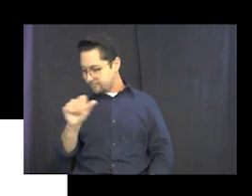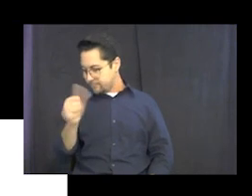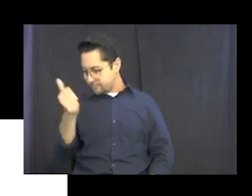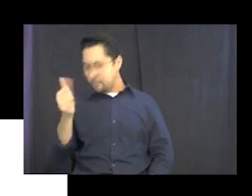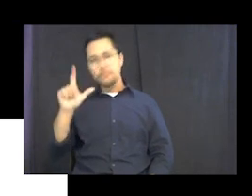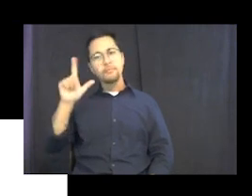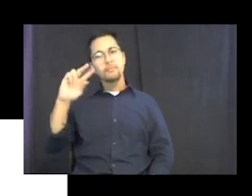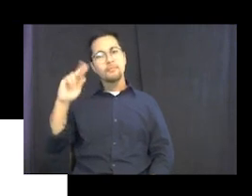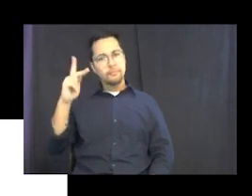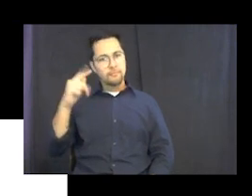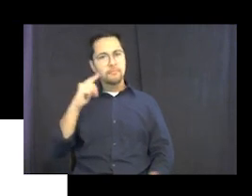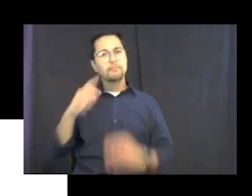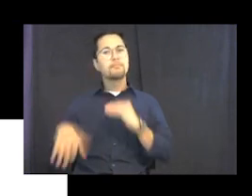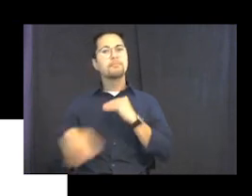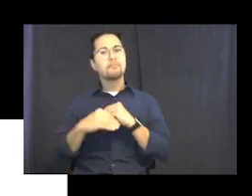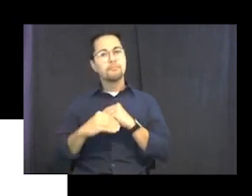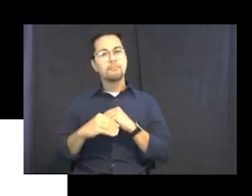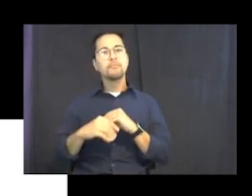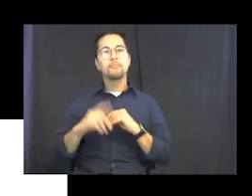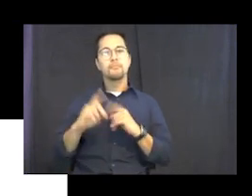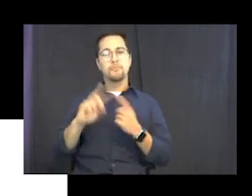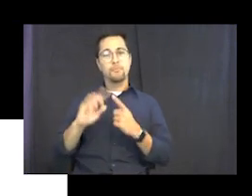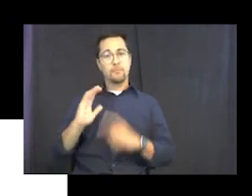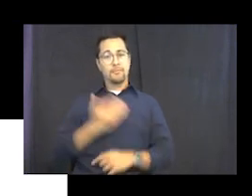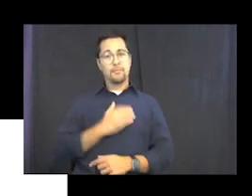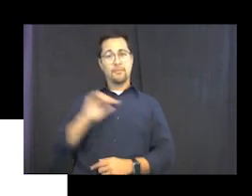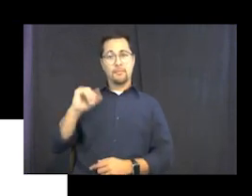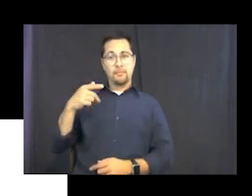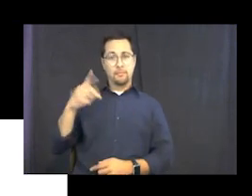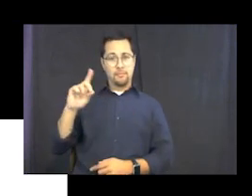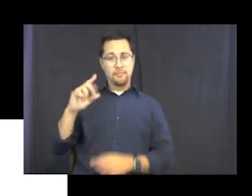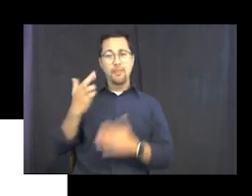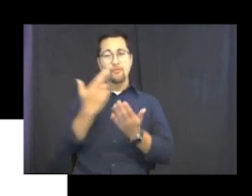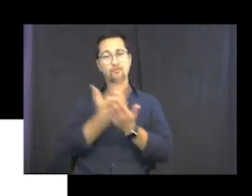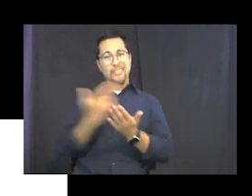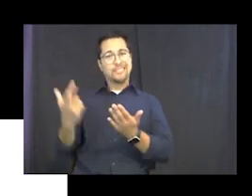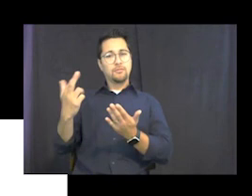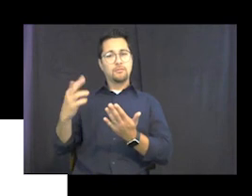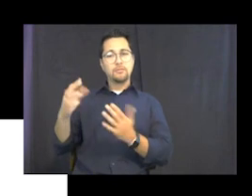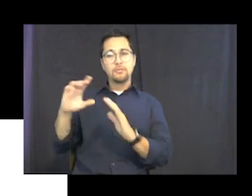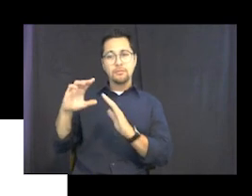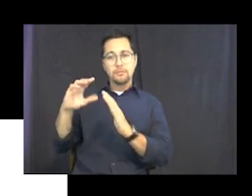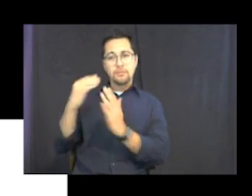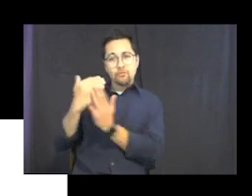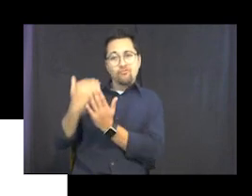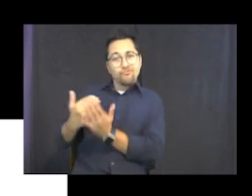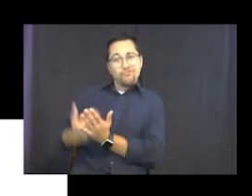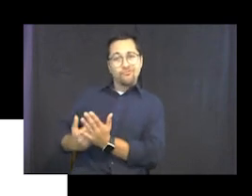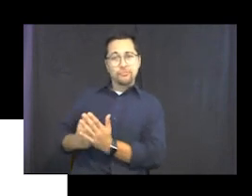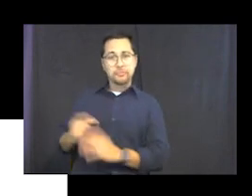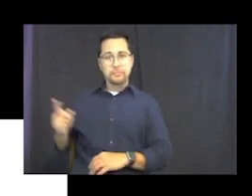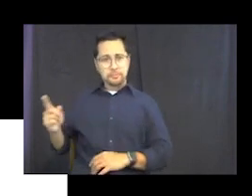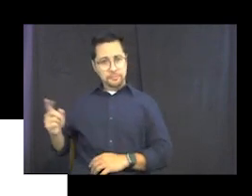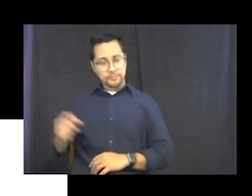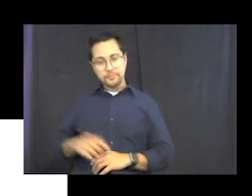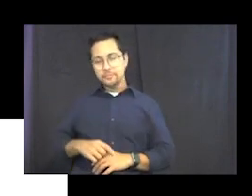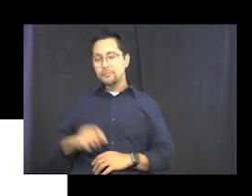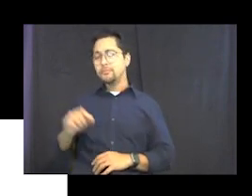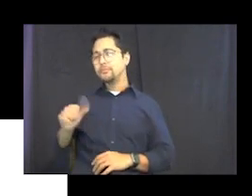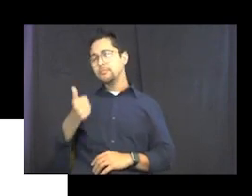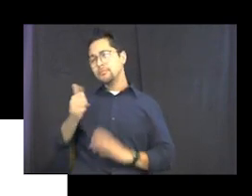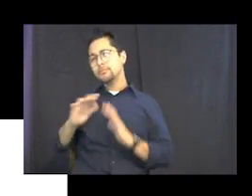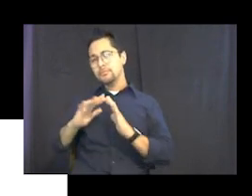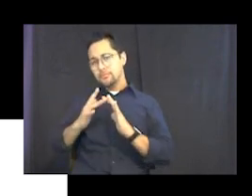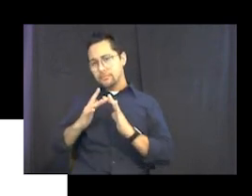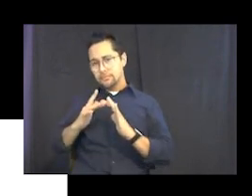Another link we've put here is to our APD Resource Directory. This is another